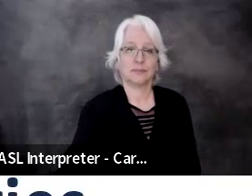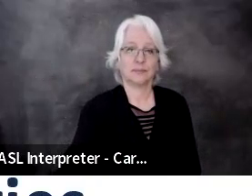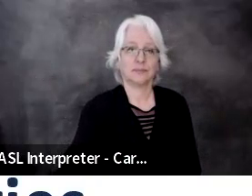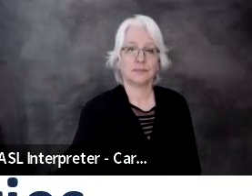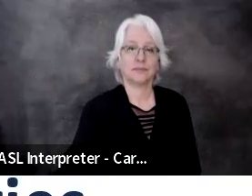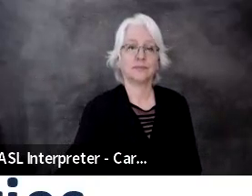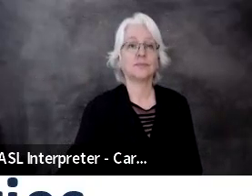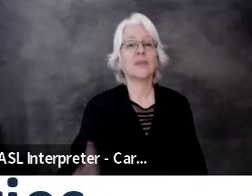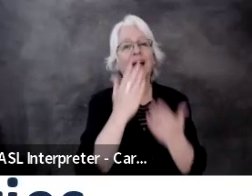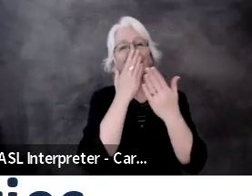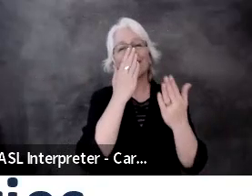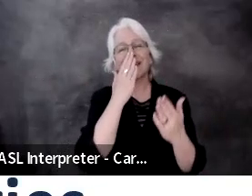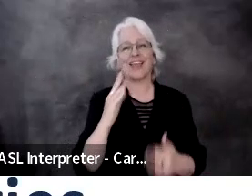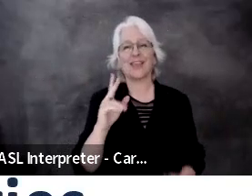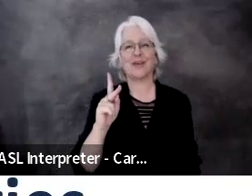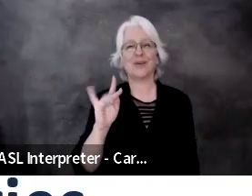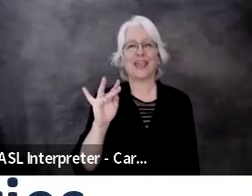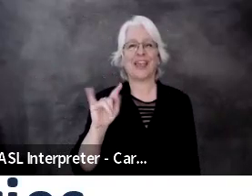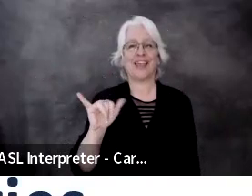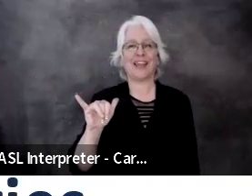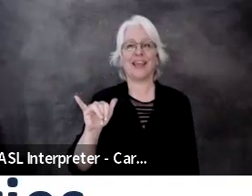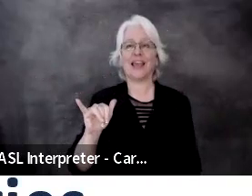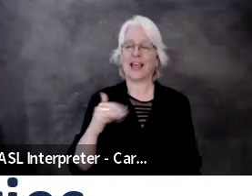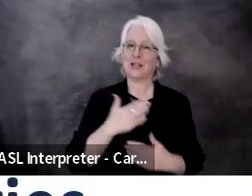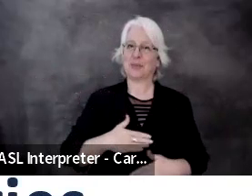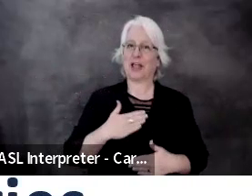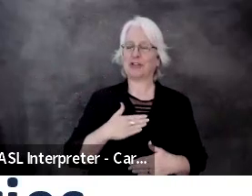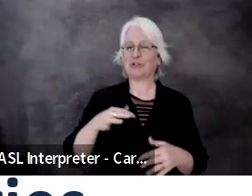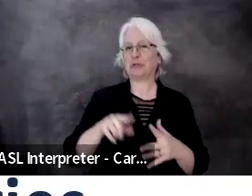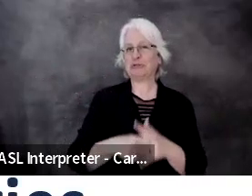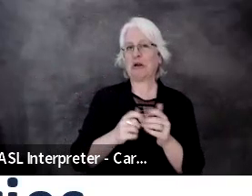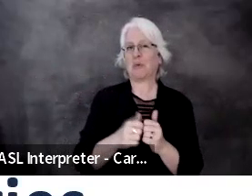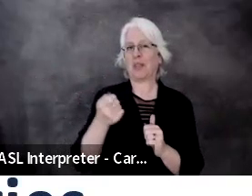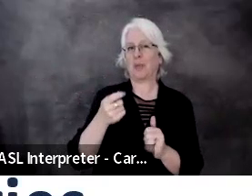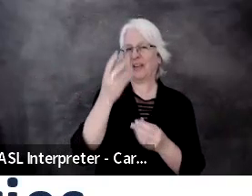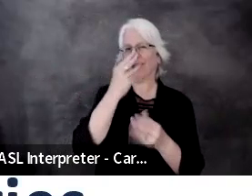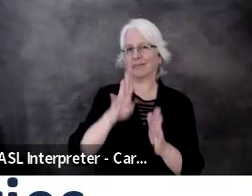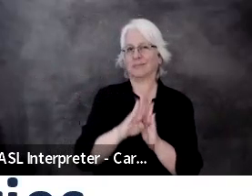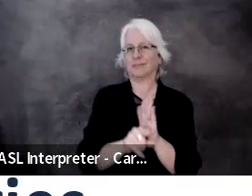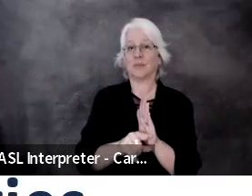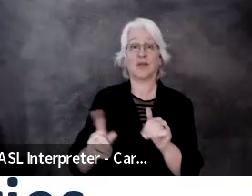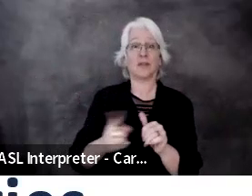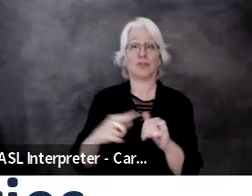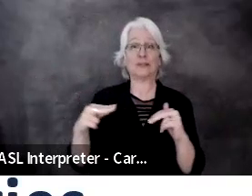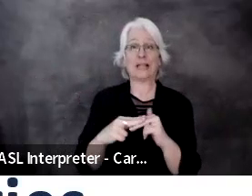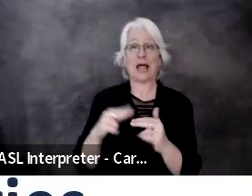Thank you, Katie. It's a pleasure to kick things off with a little background information. Let's start off with the first slide.